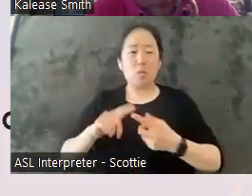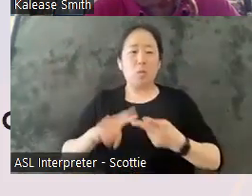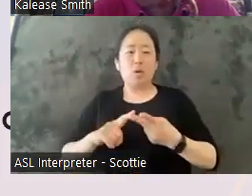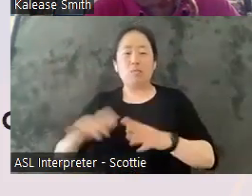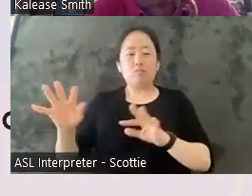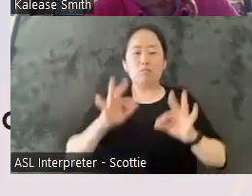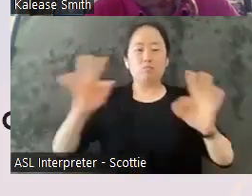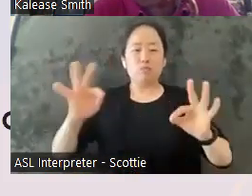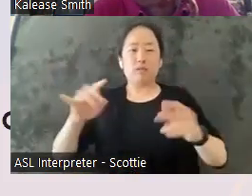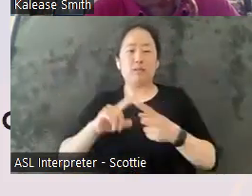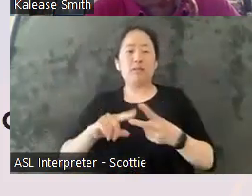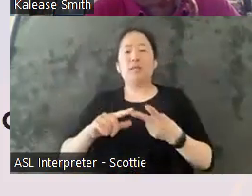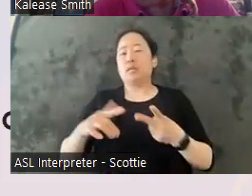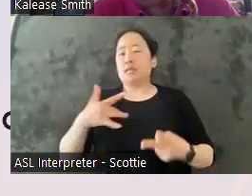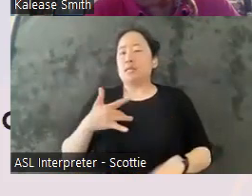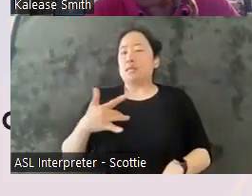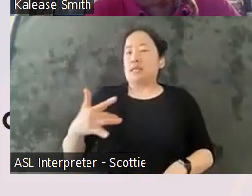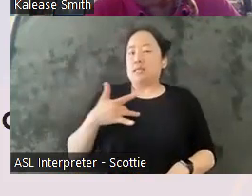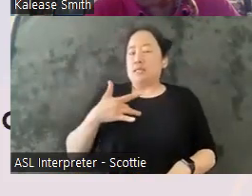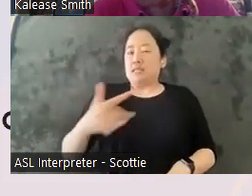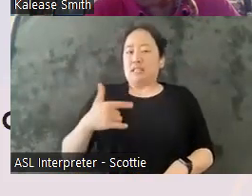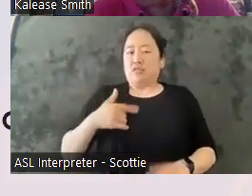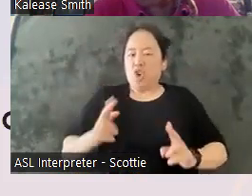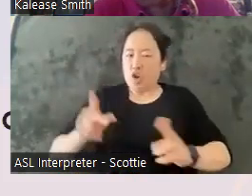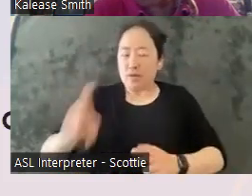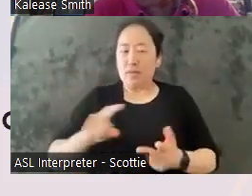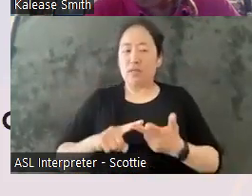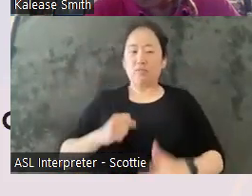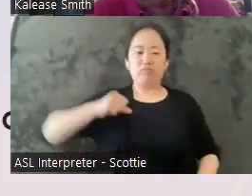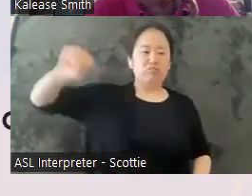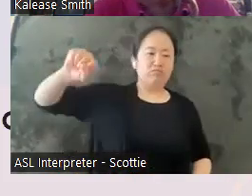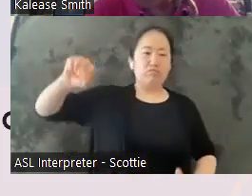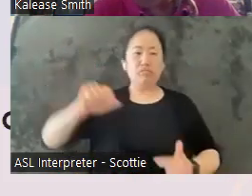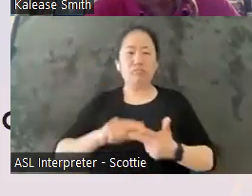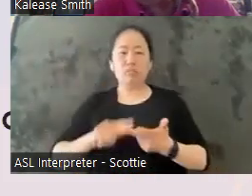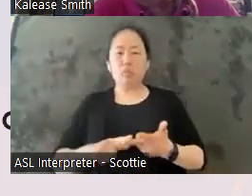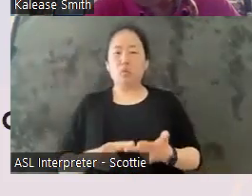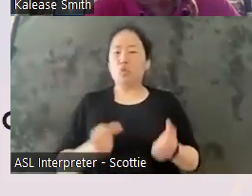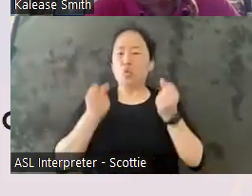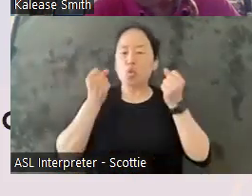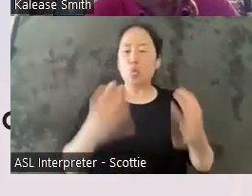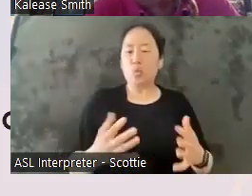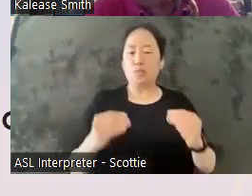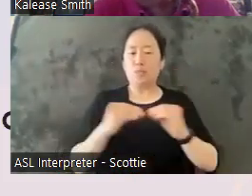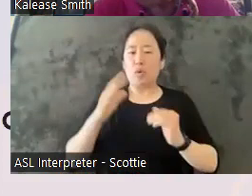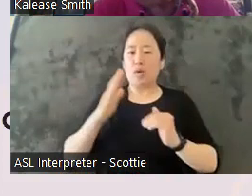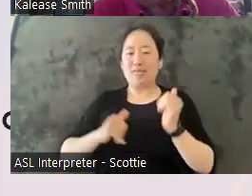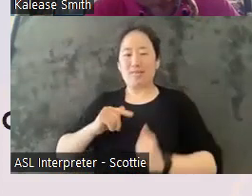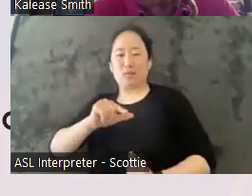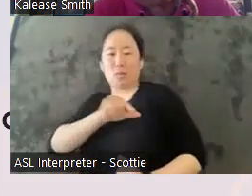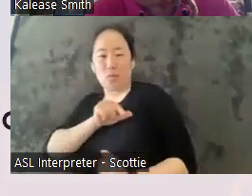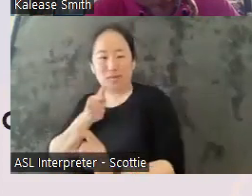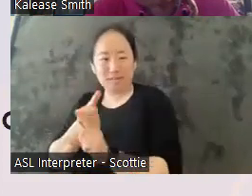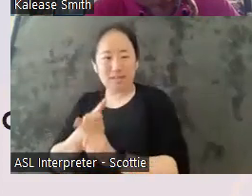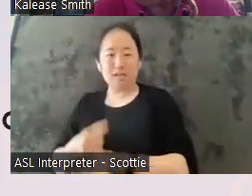urgency, defensiveness, kind of this quantity over quality, and worship of the written word. And so really trying